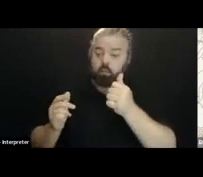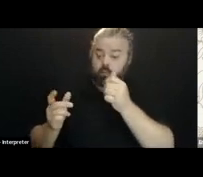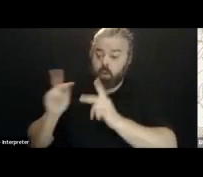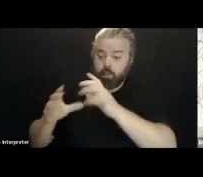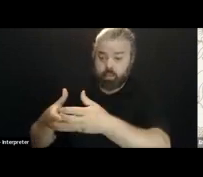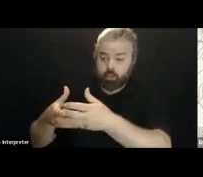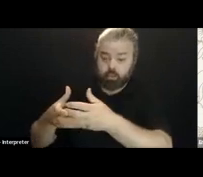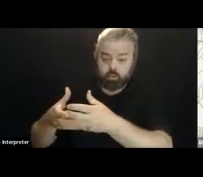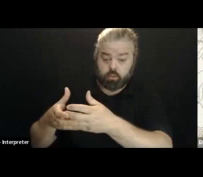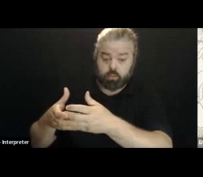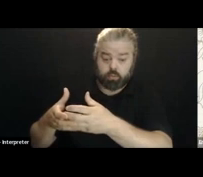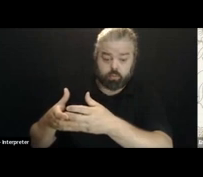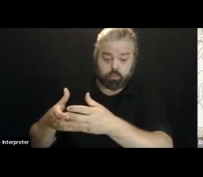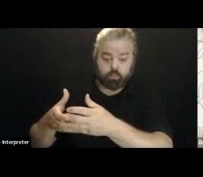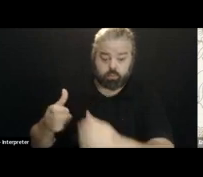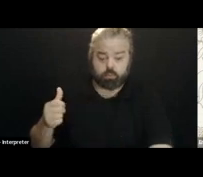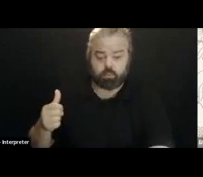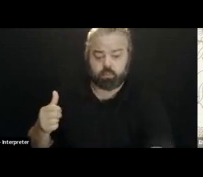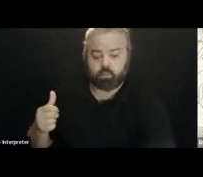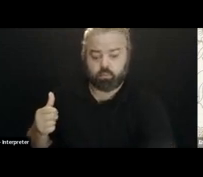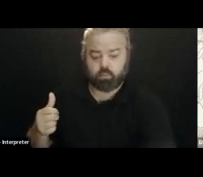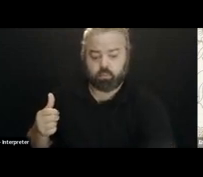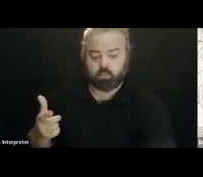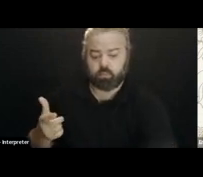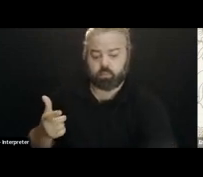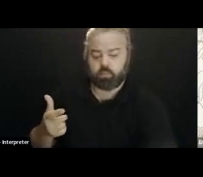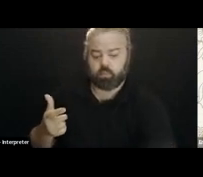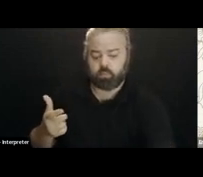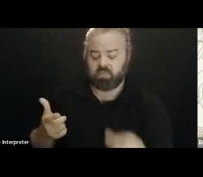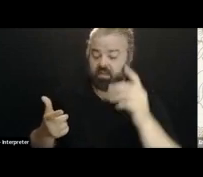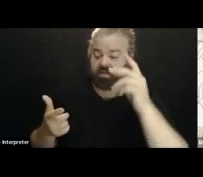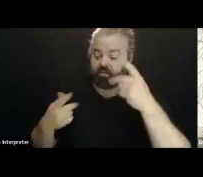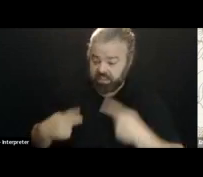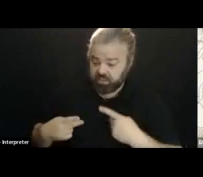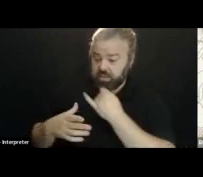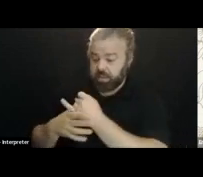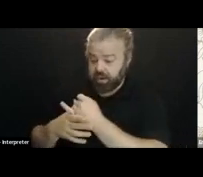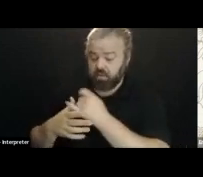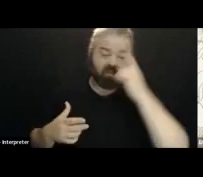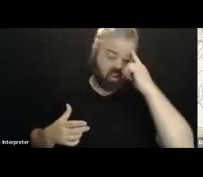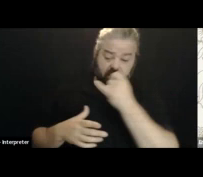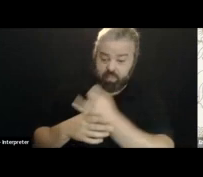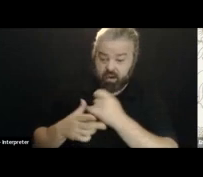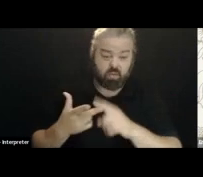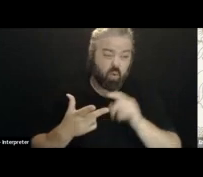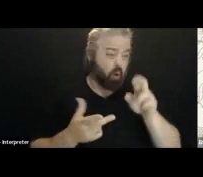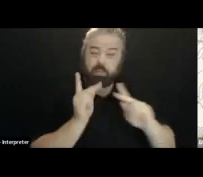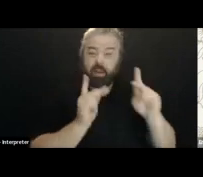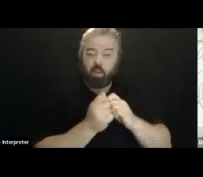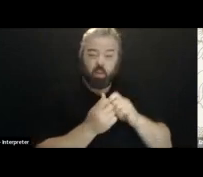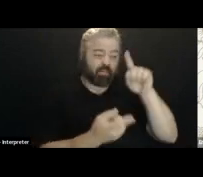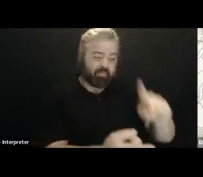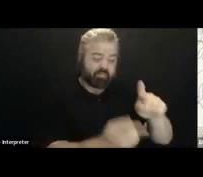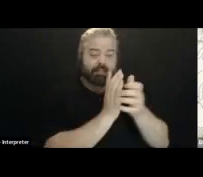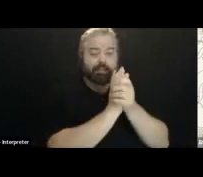physically or cognitively impaired, or those that are just less digitally skilled. So I always like to say